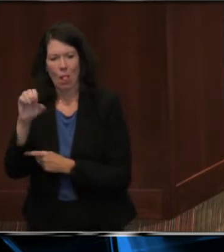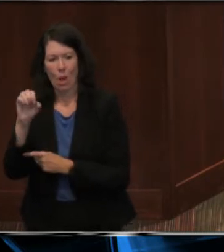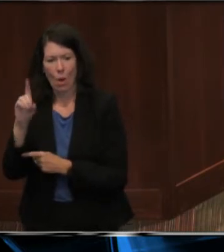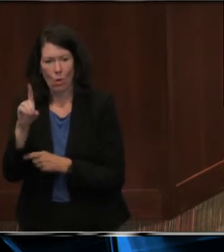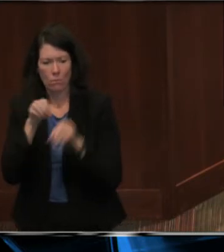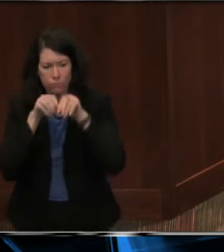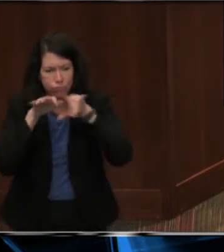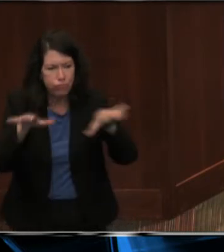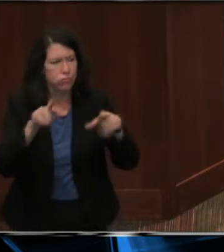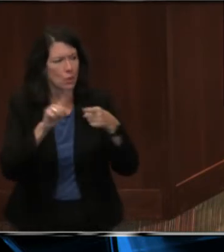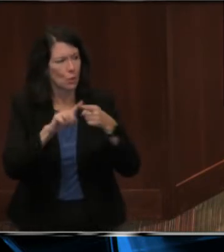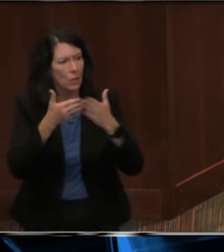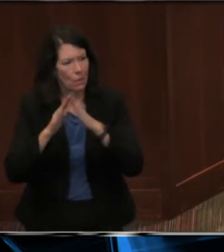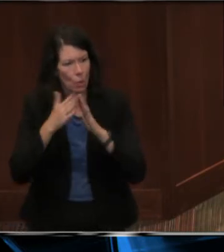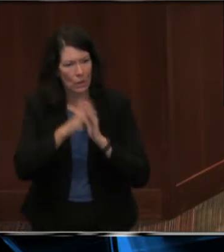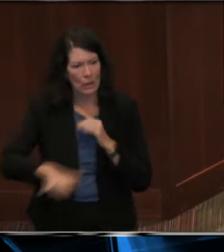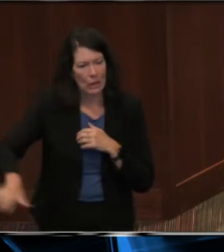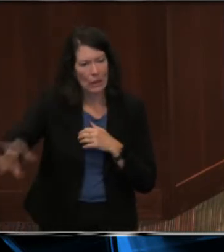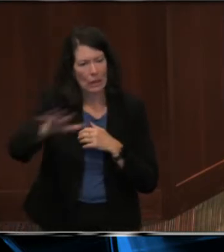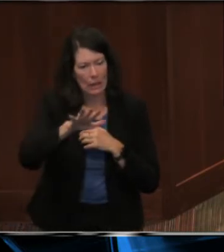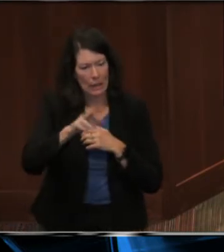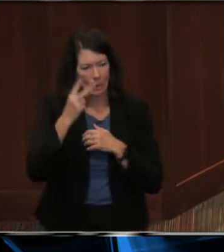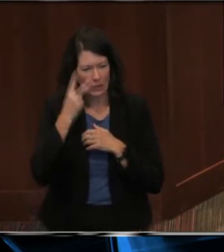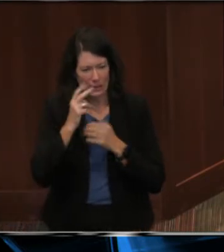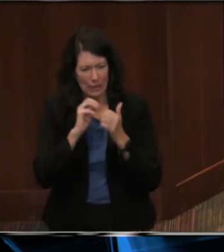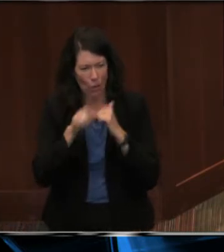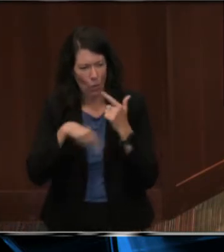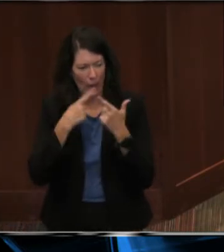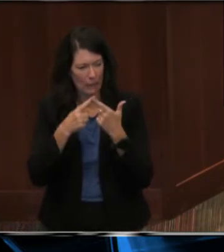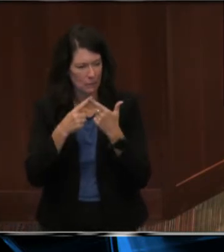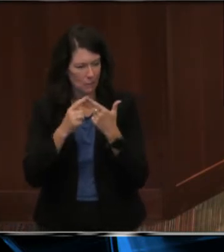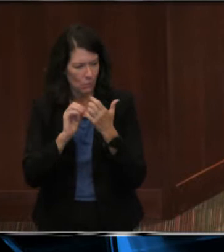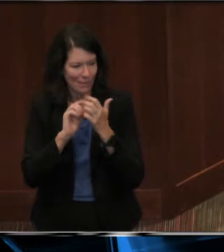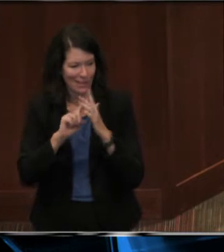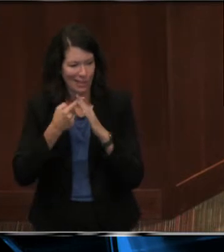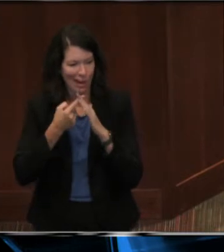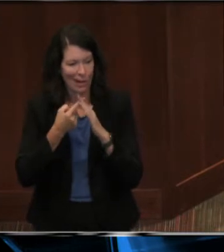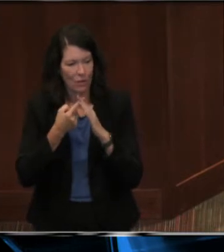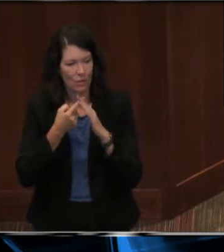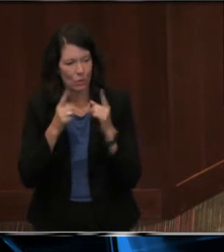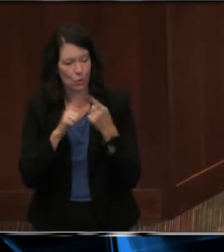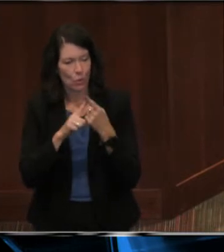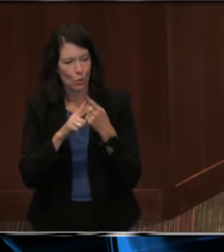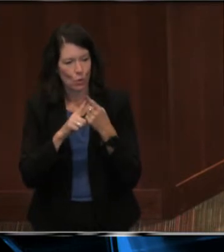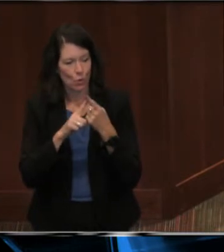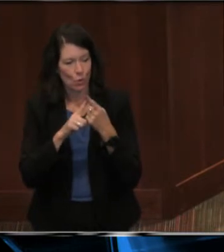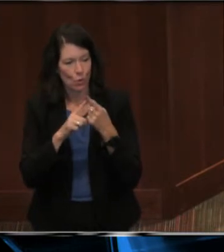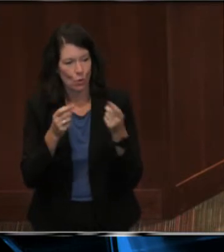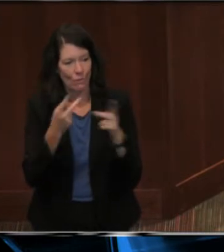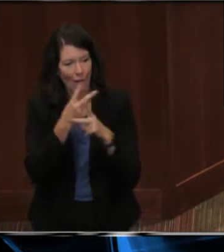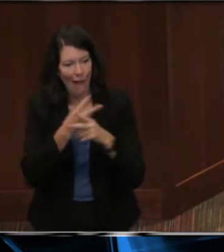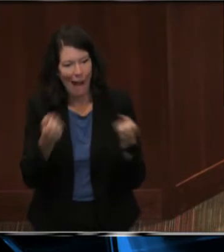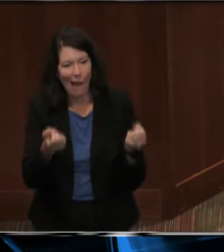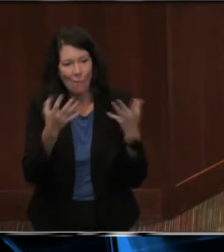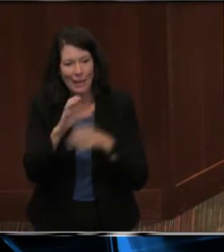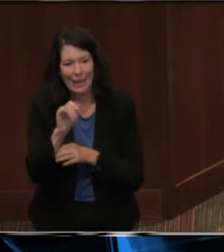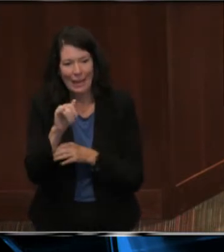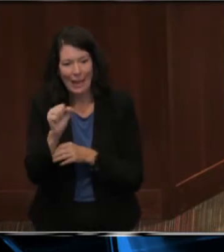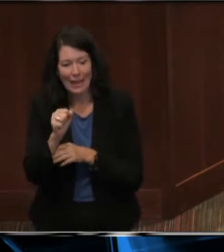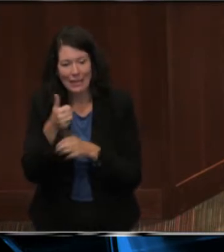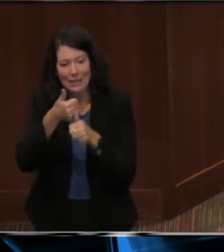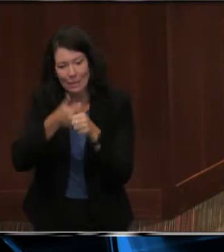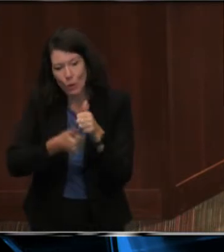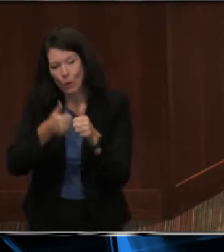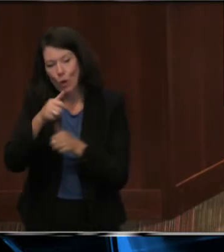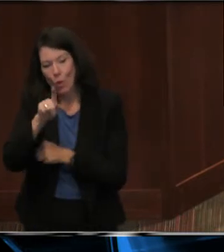to see with exponential spread when we start to cross per 100,000 people the number of cases, because these are active